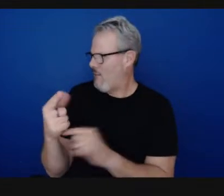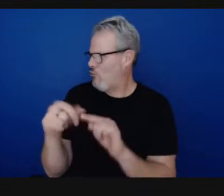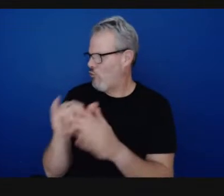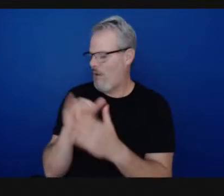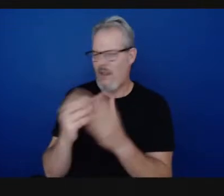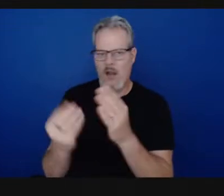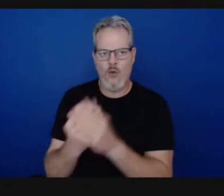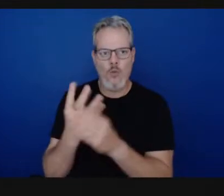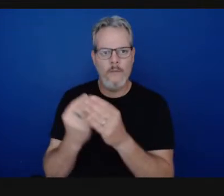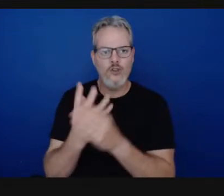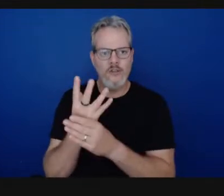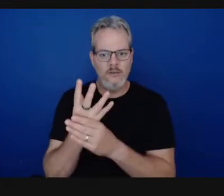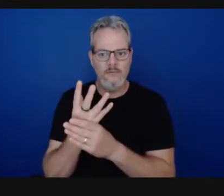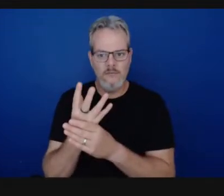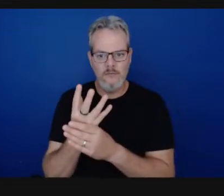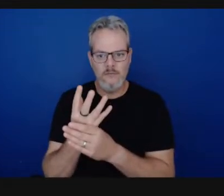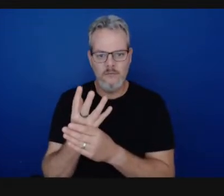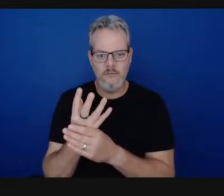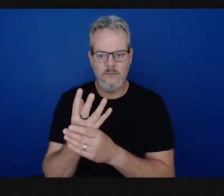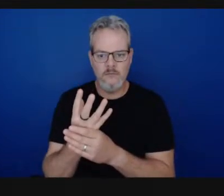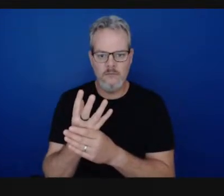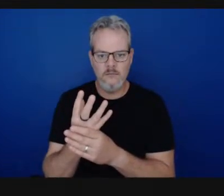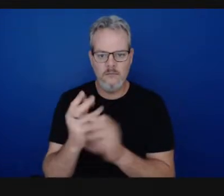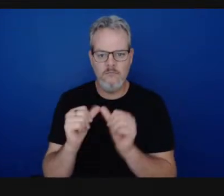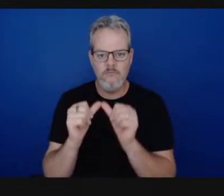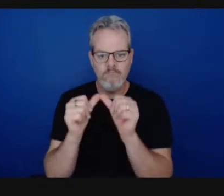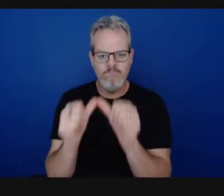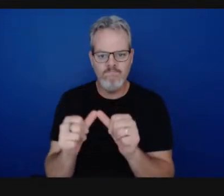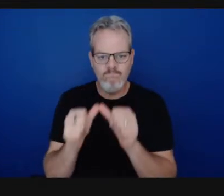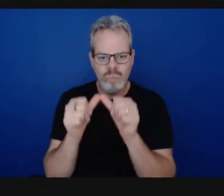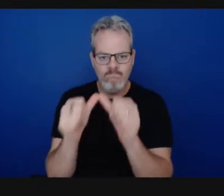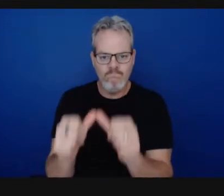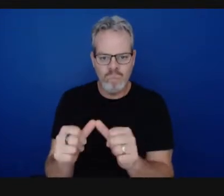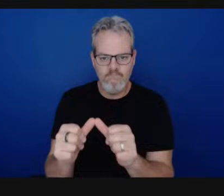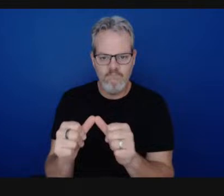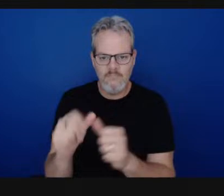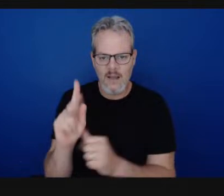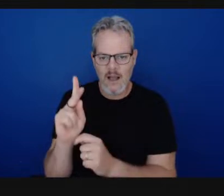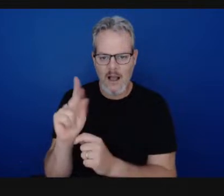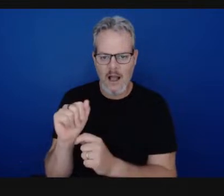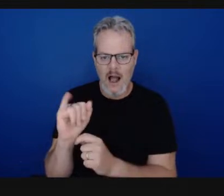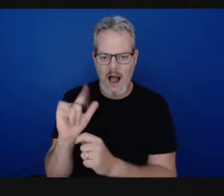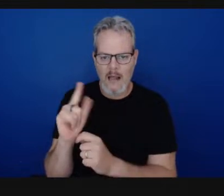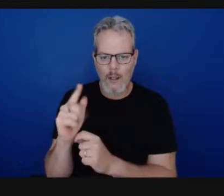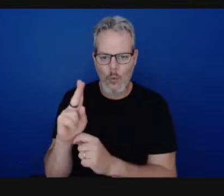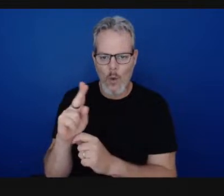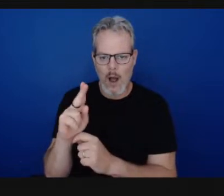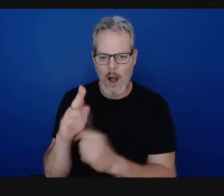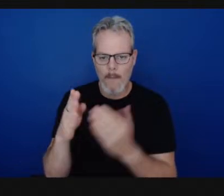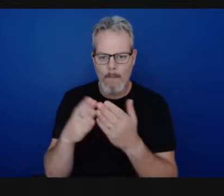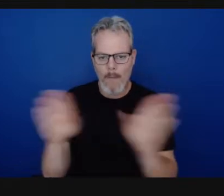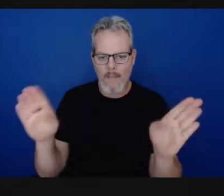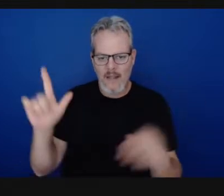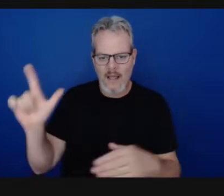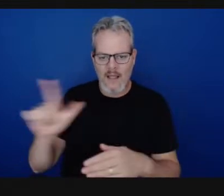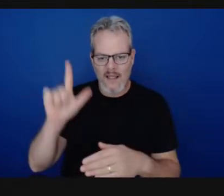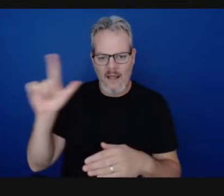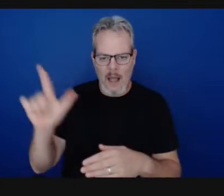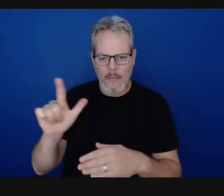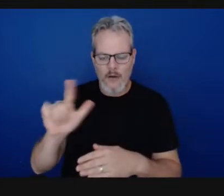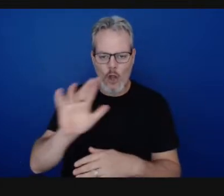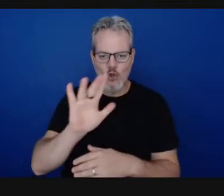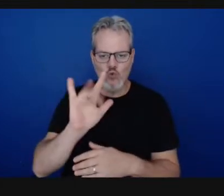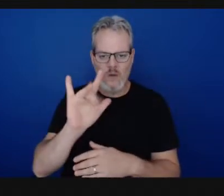Right. We'll keep going here. Kailua Public Library, earthquake monitoring on the 25th, following